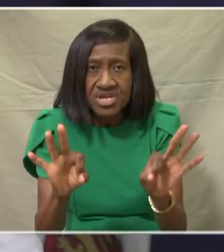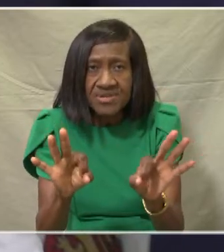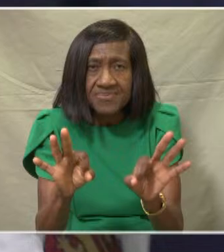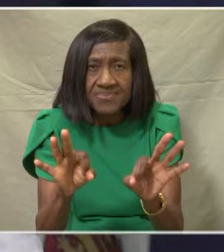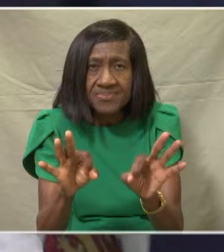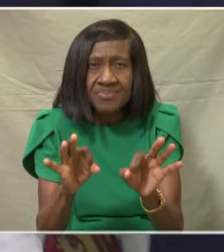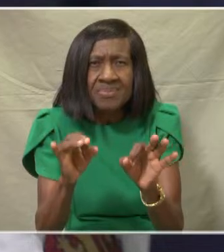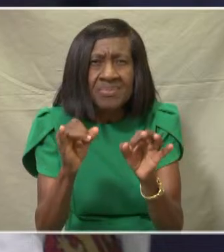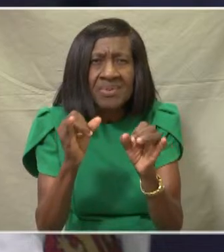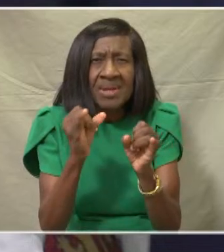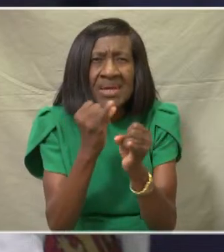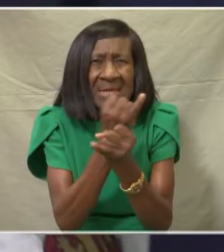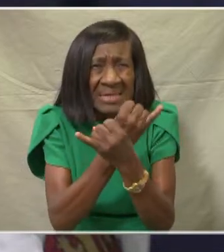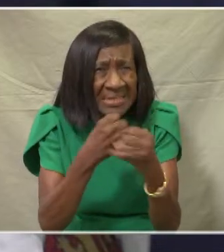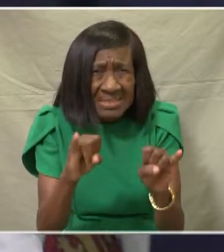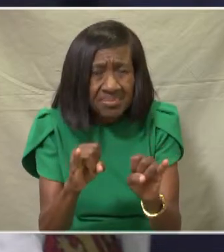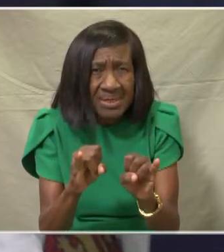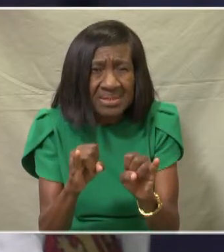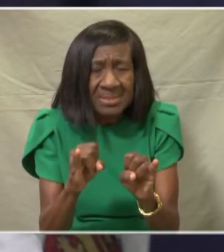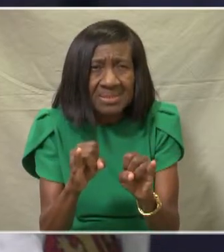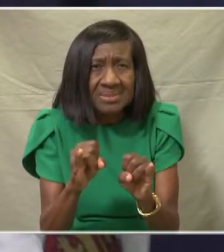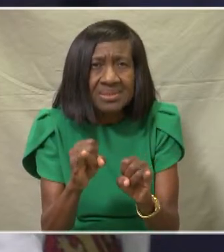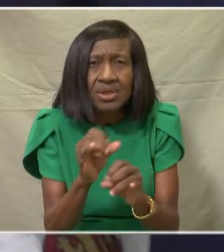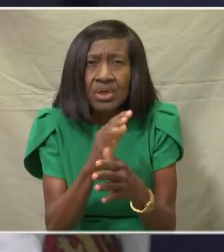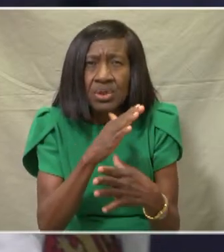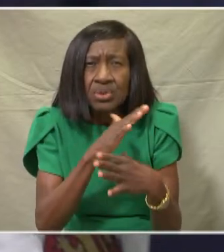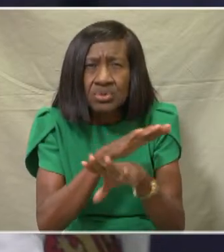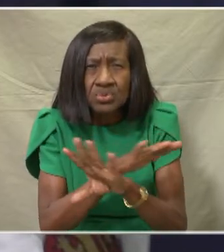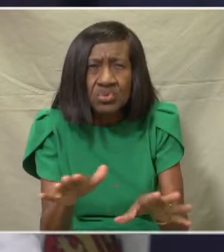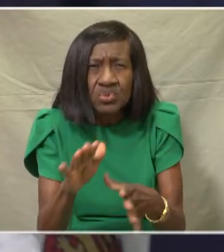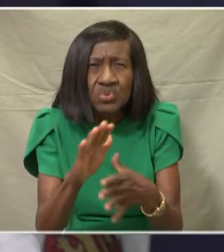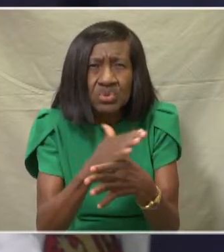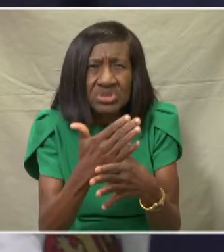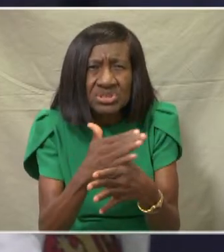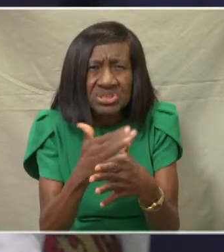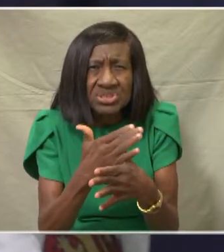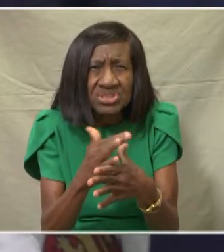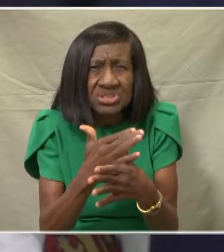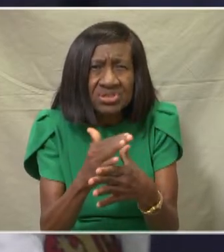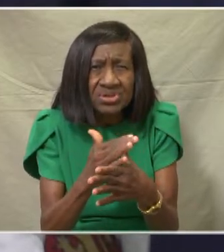line with this independence, we don't share the details of our meeting schedule with